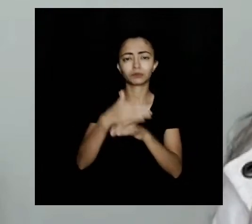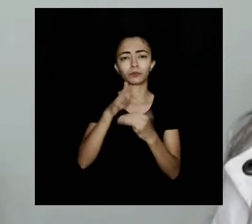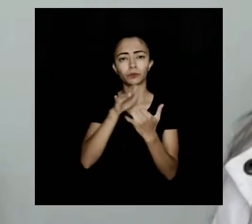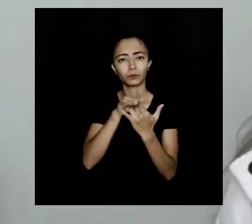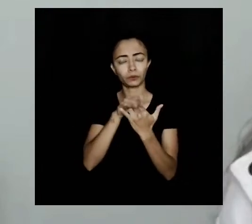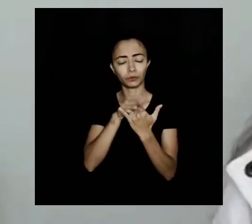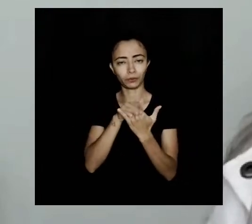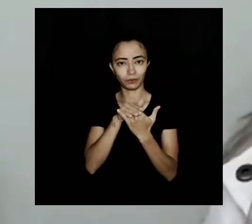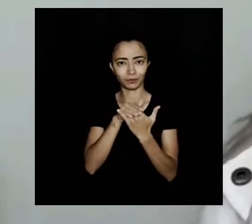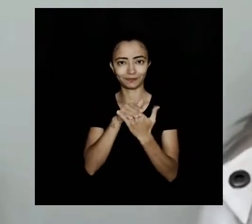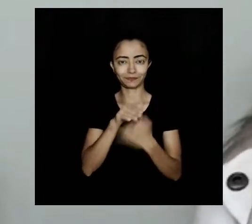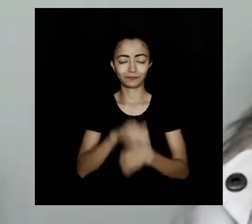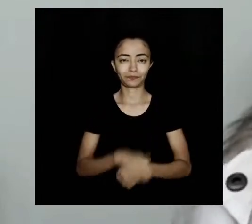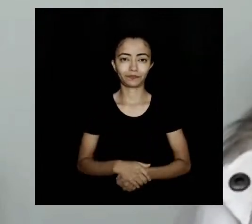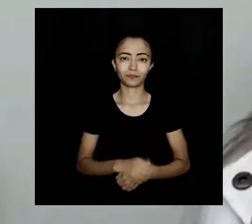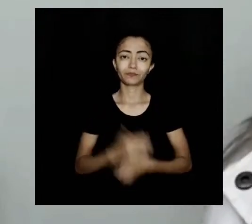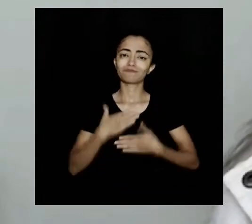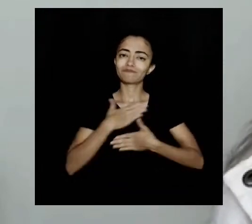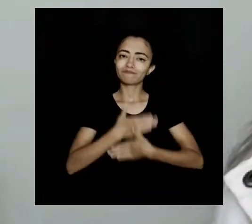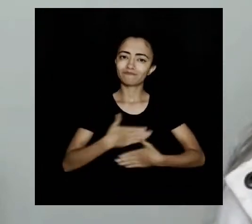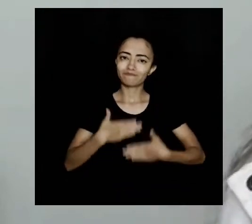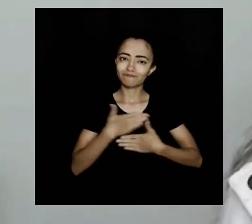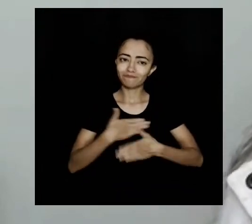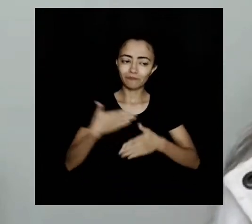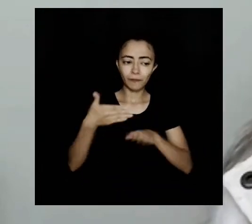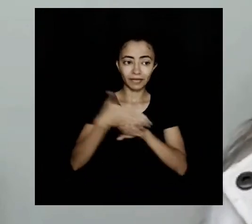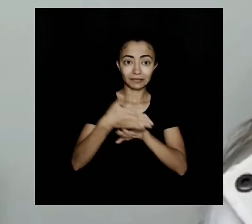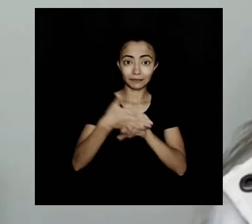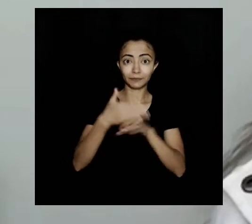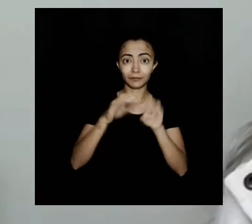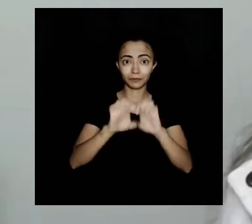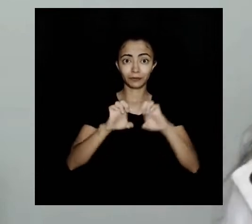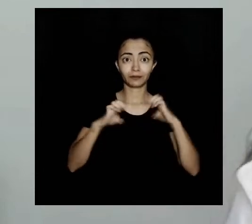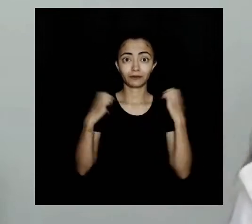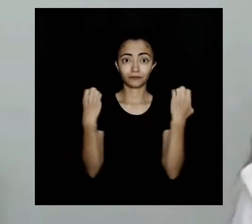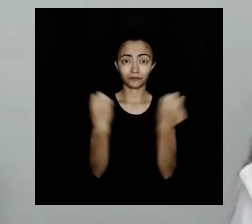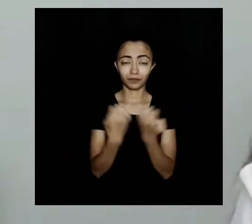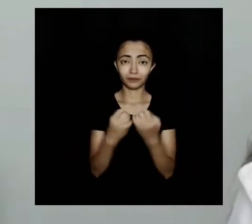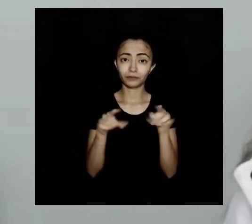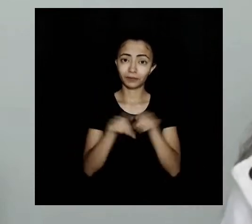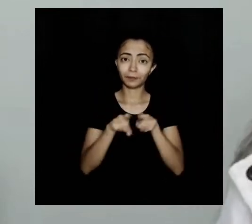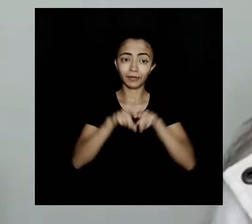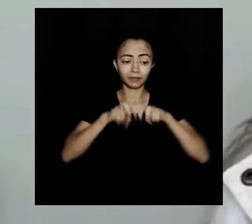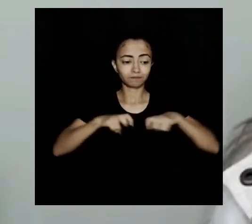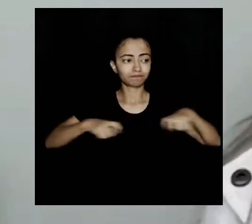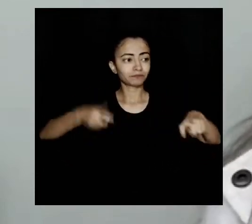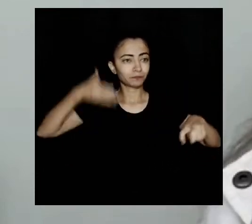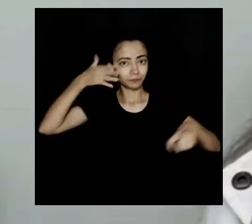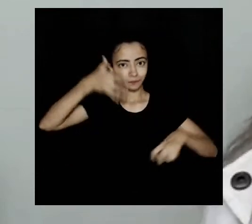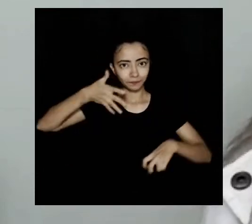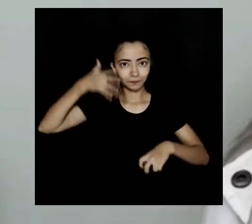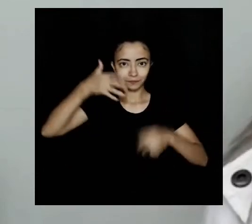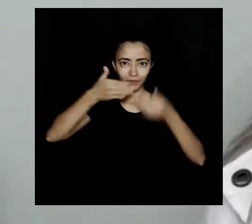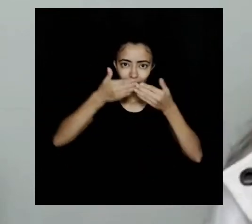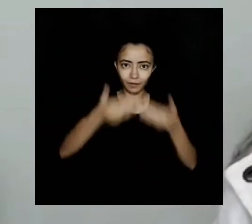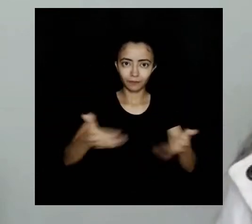Agency, the YouTube channel. It's really emotional for me to be here participating in this opening